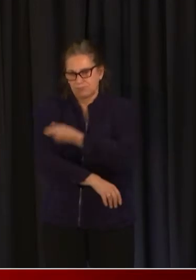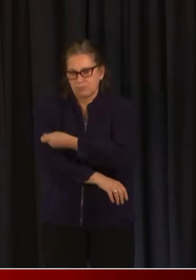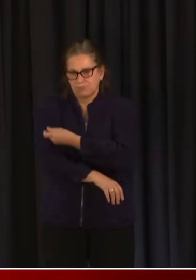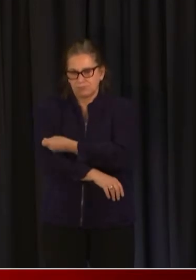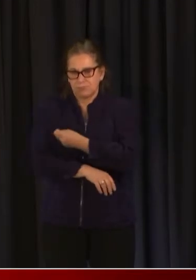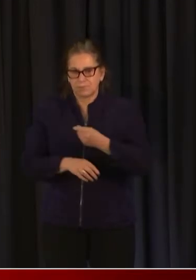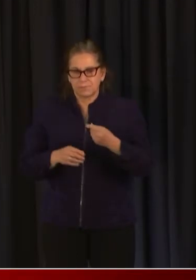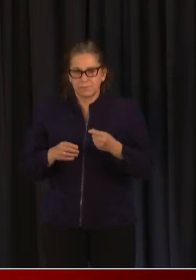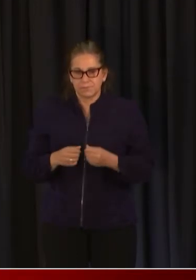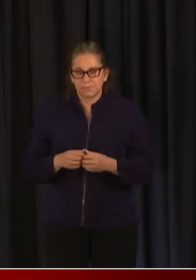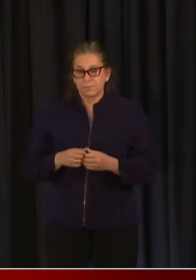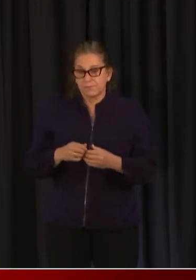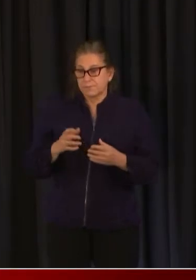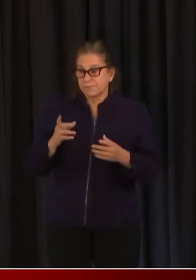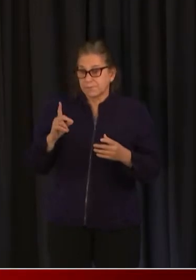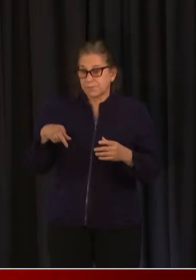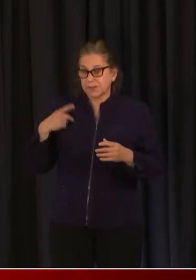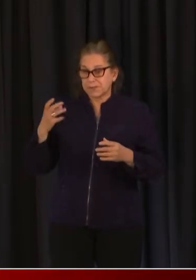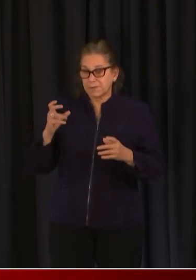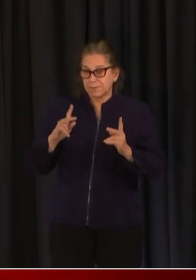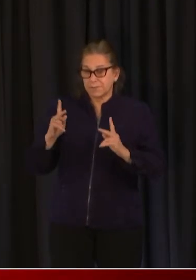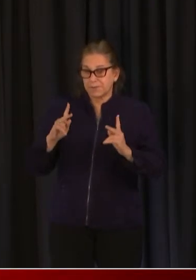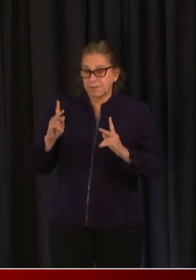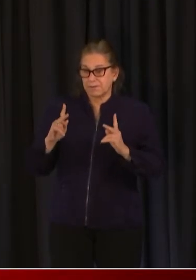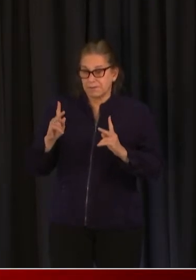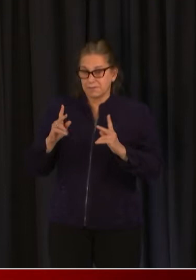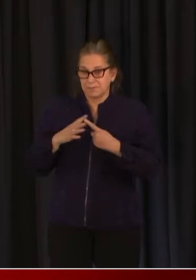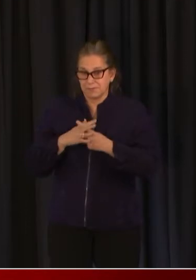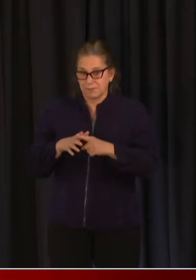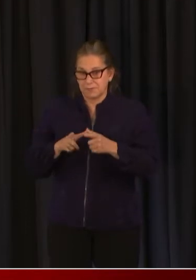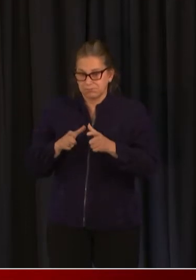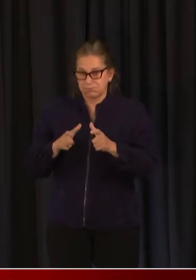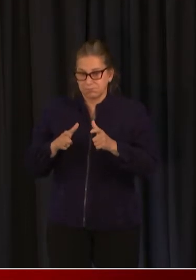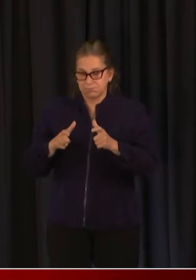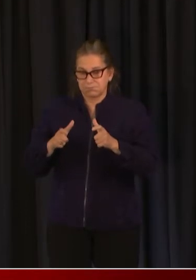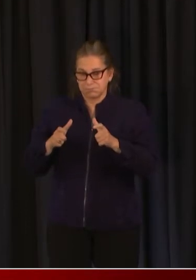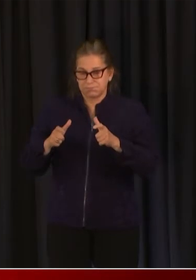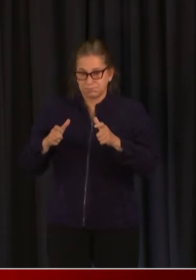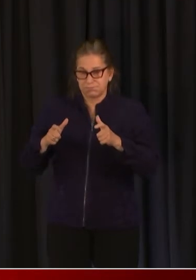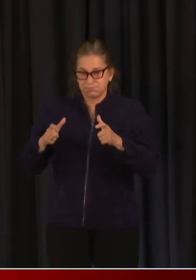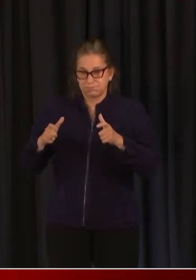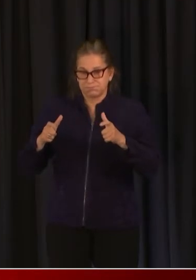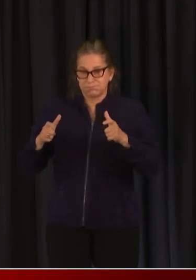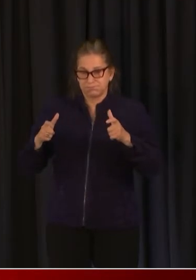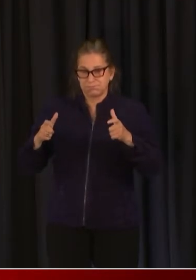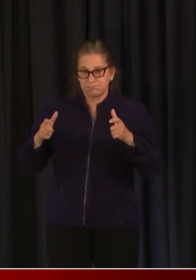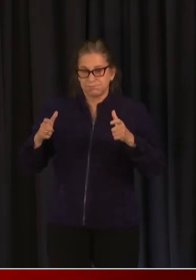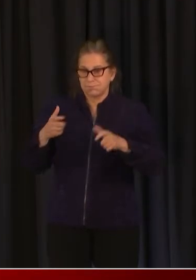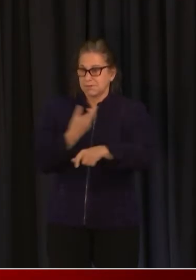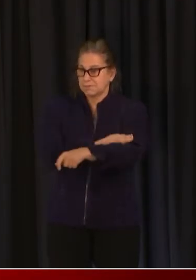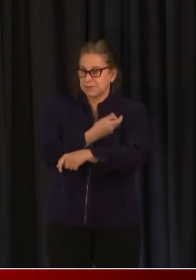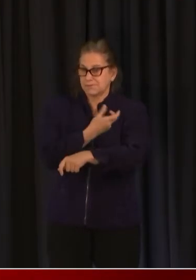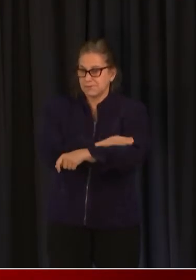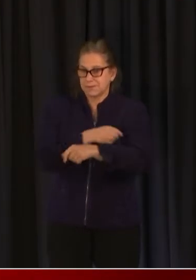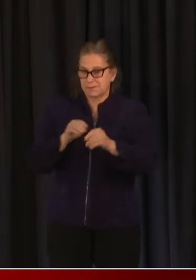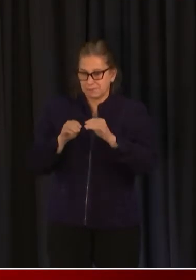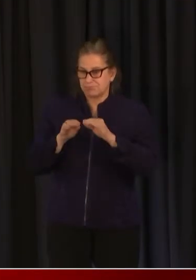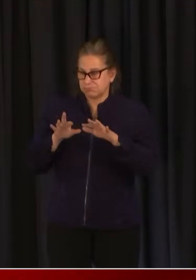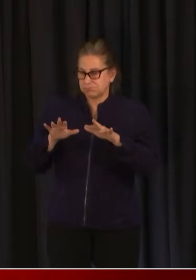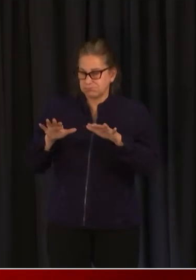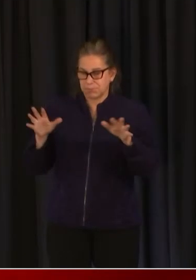growing numbers of DC residents have received their first dose and are fully vaccinated.